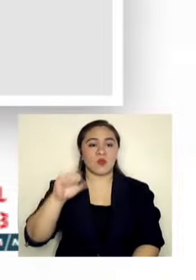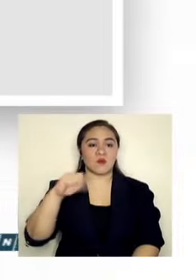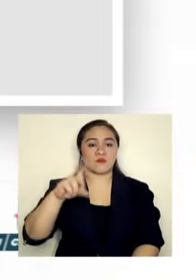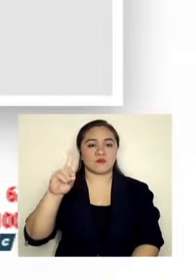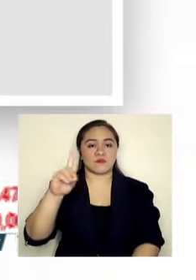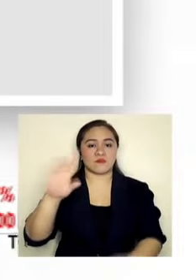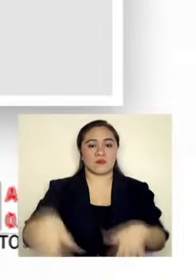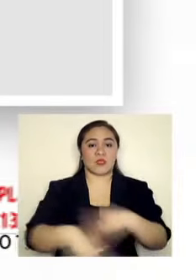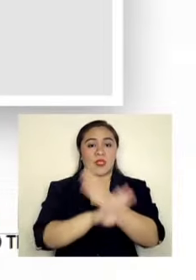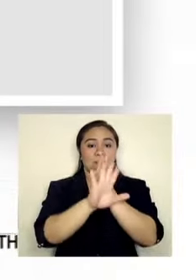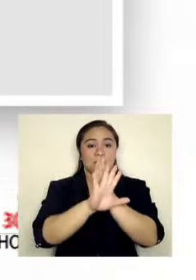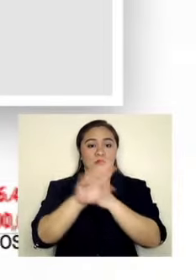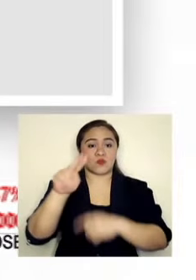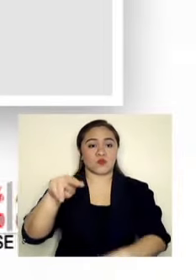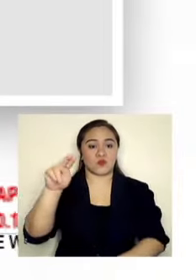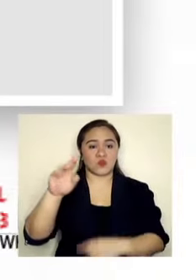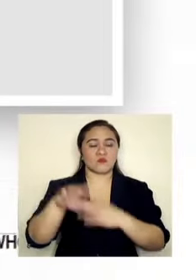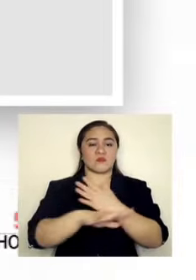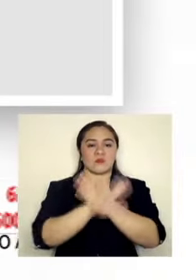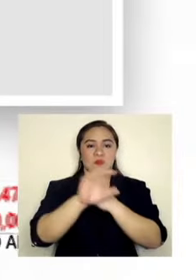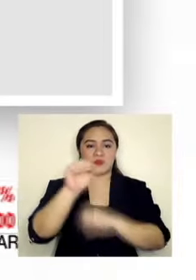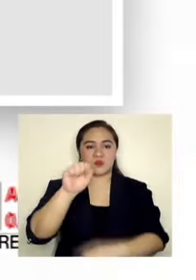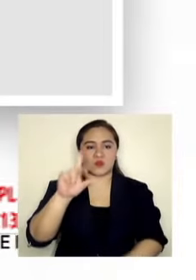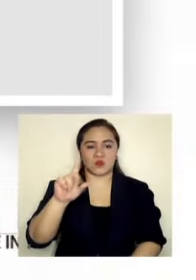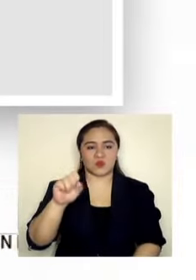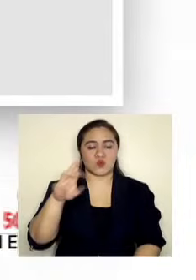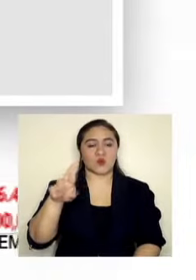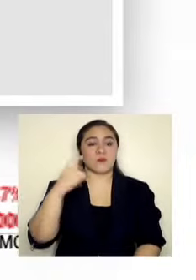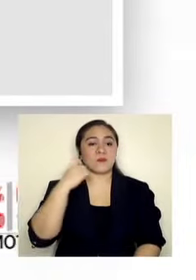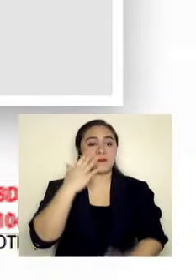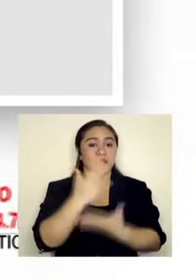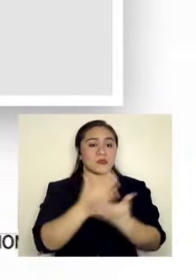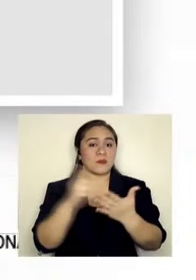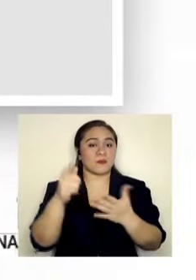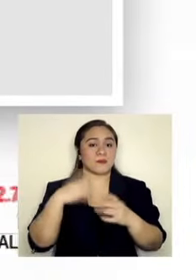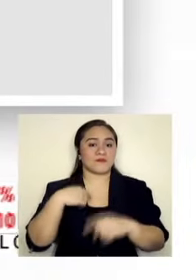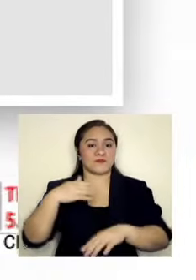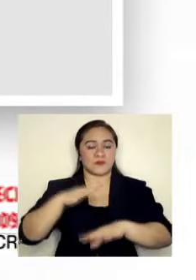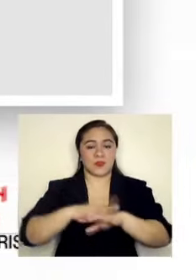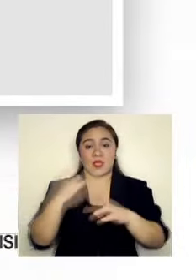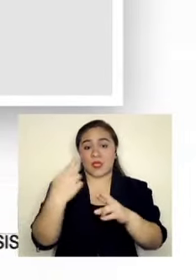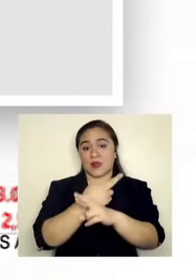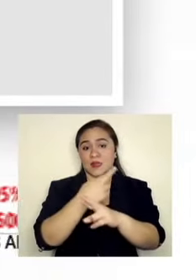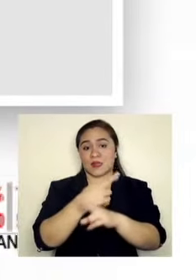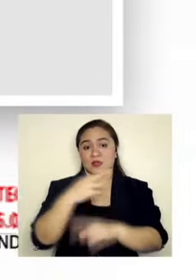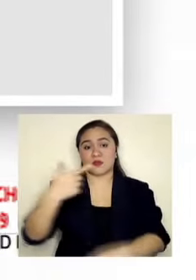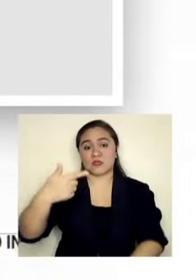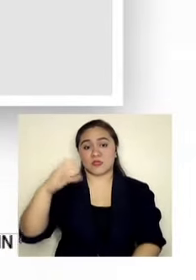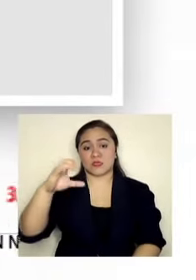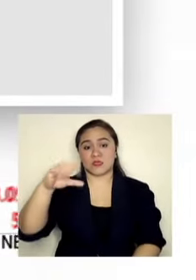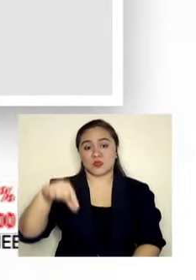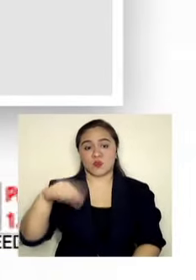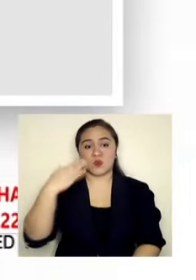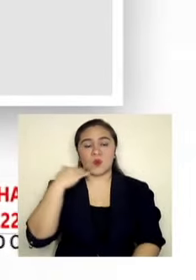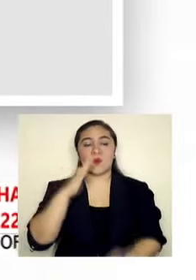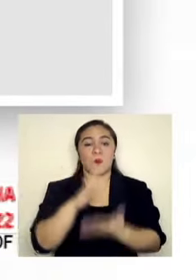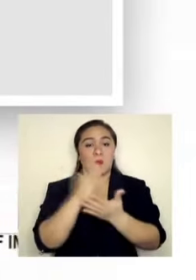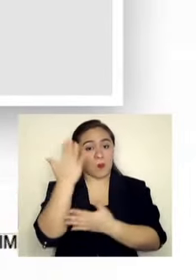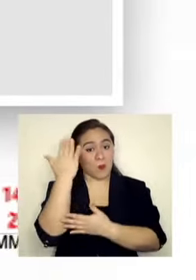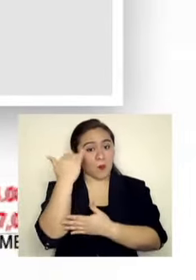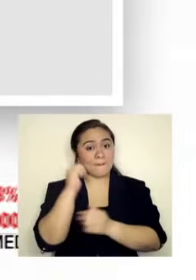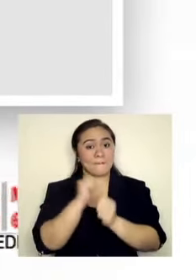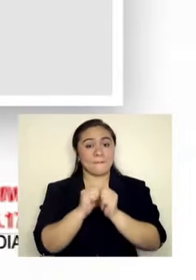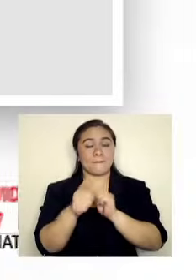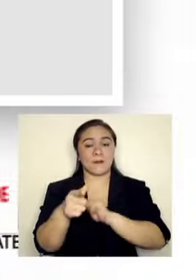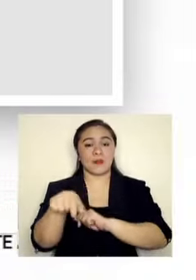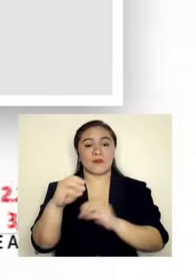and Davao del Norte. Meanwhile, Davao del Sur is placed under regular GCQ. Under the GCQ with heightened